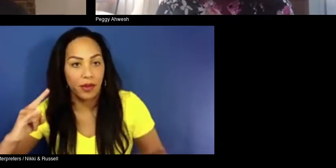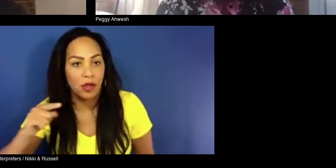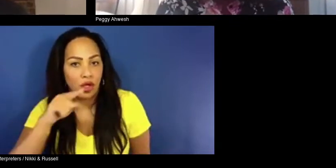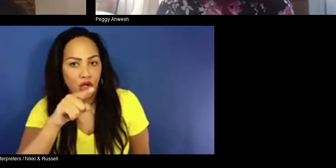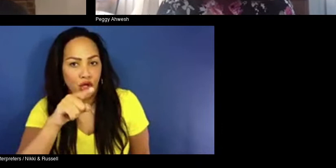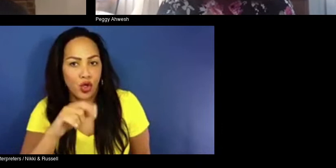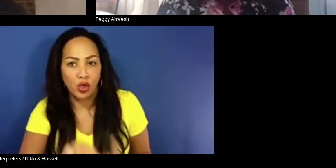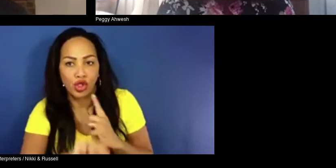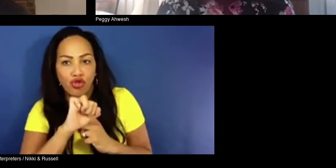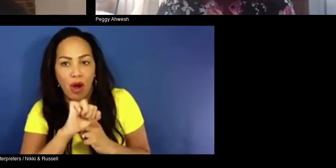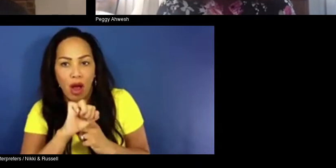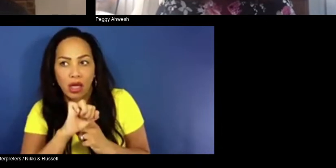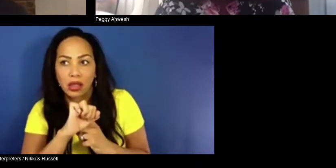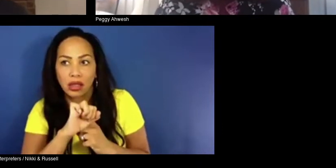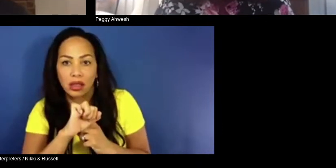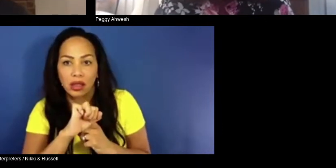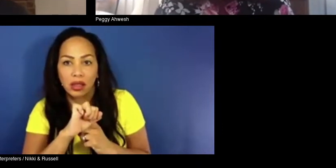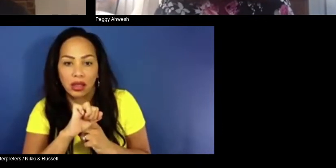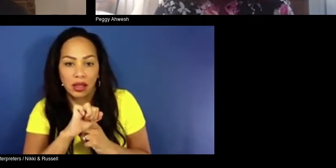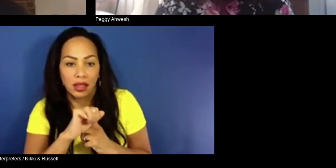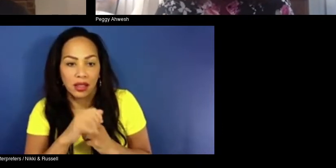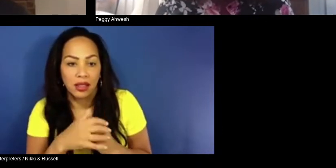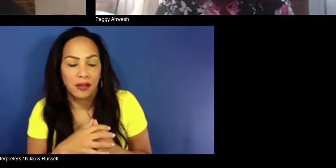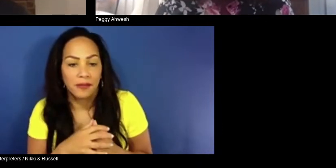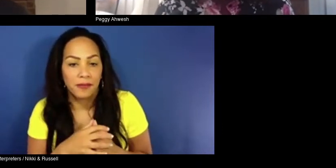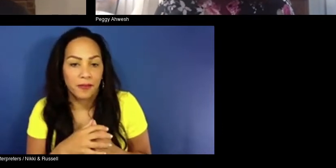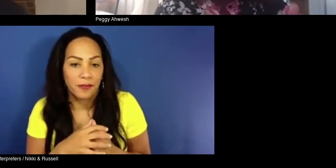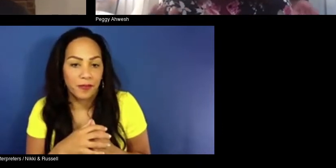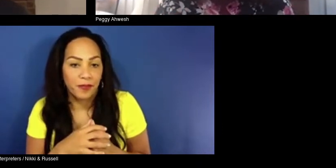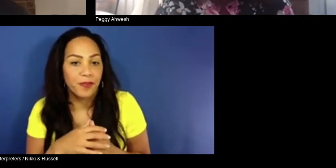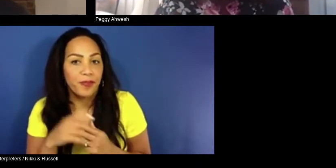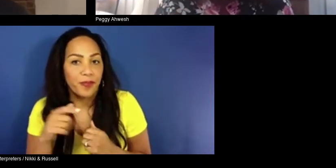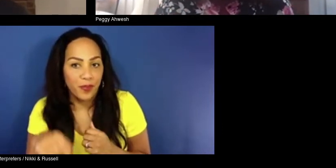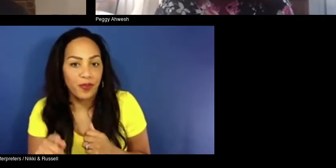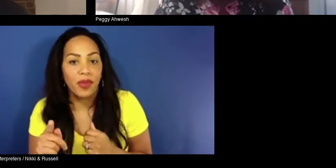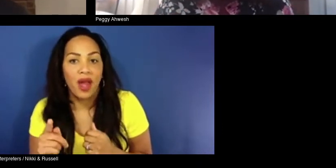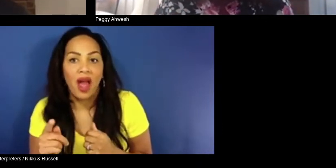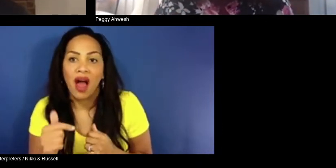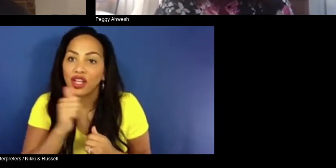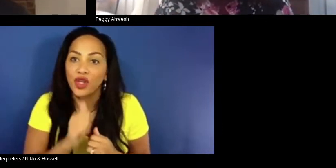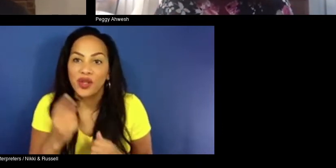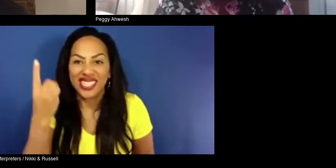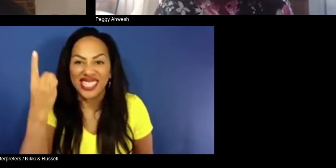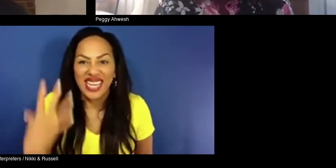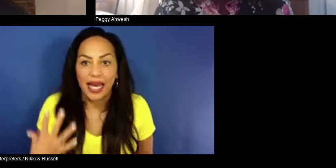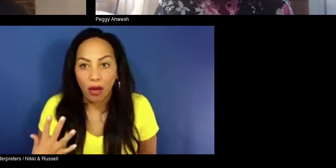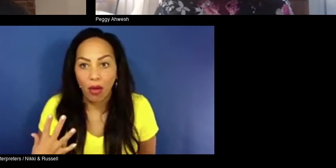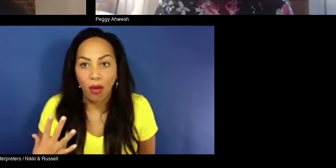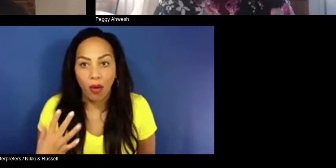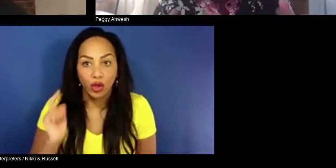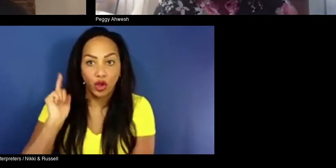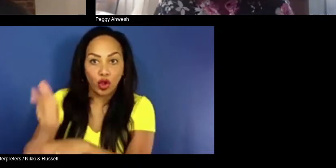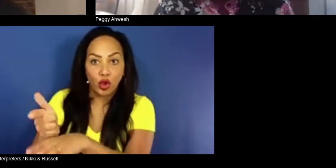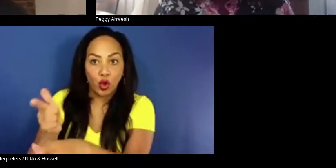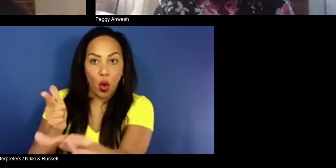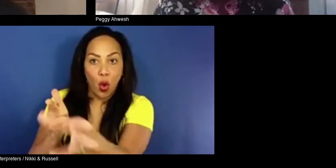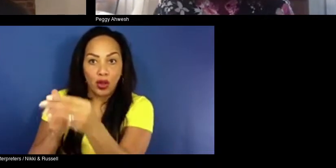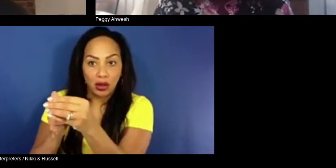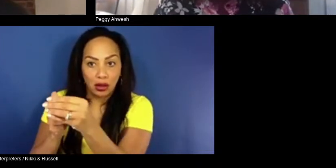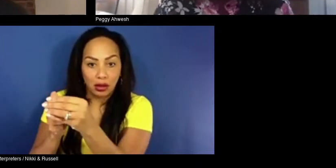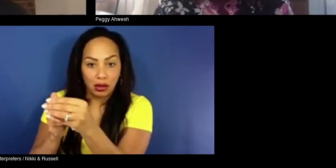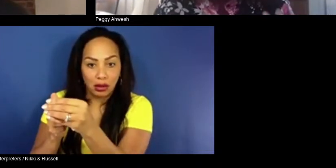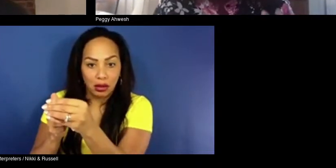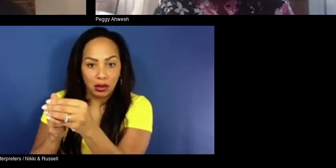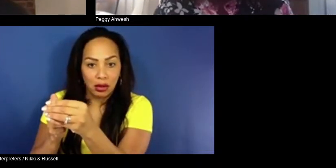used also in She Puppet also, but also in the Taiwanese, that I used a single source and I made the work not with a variety